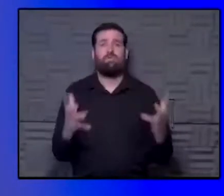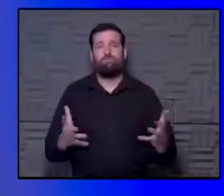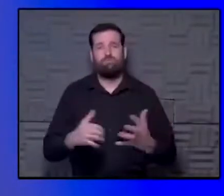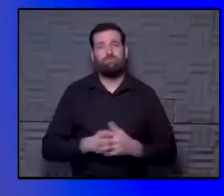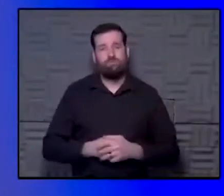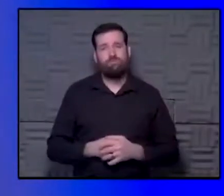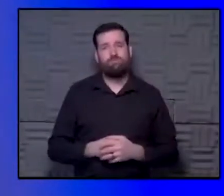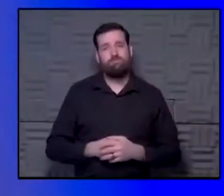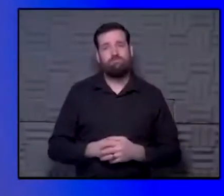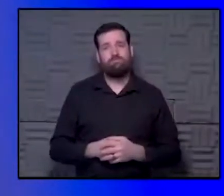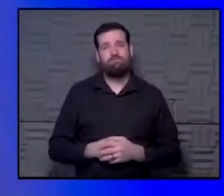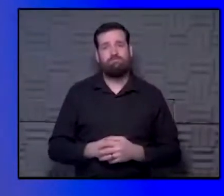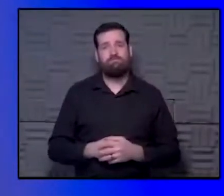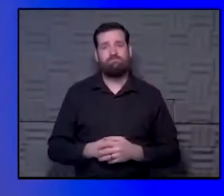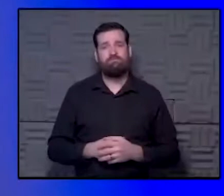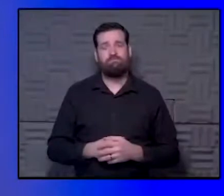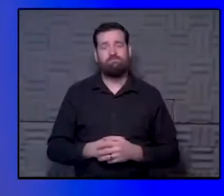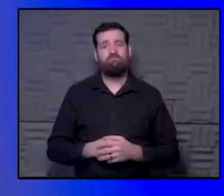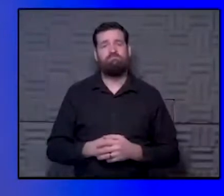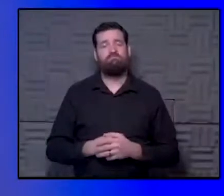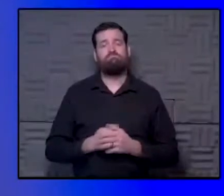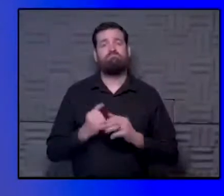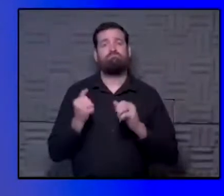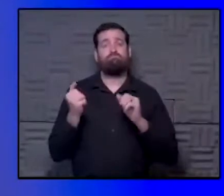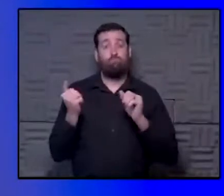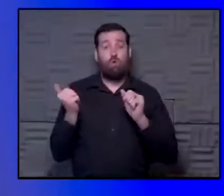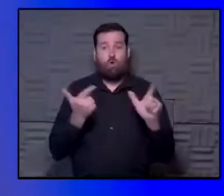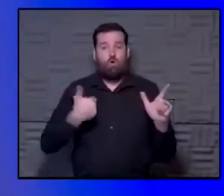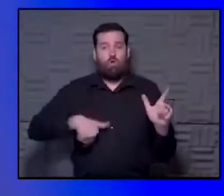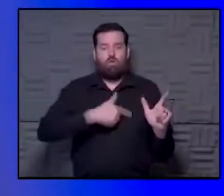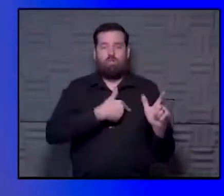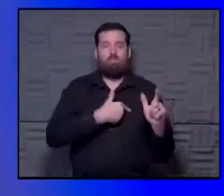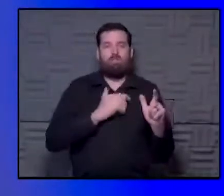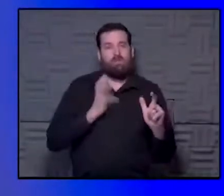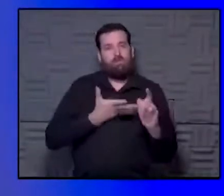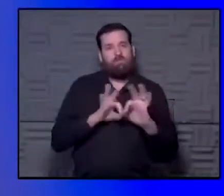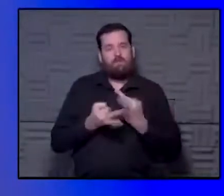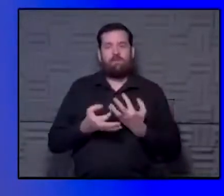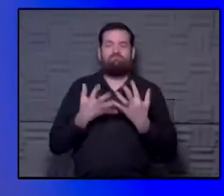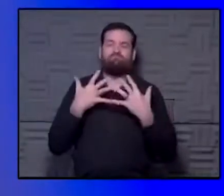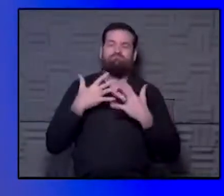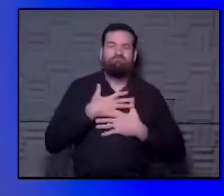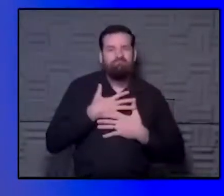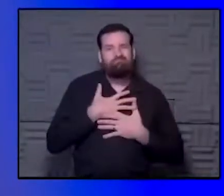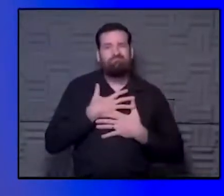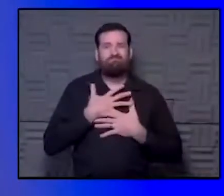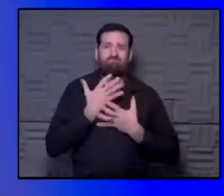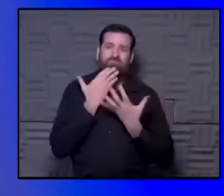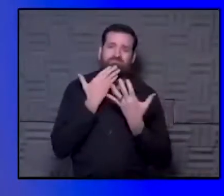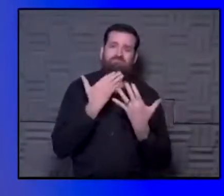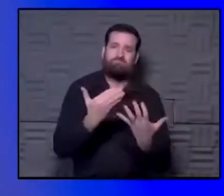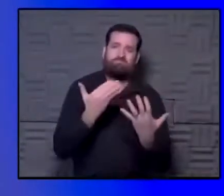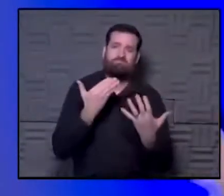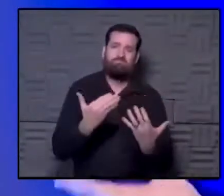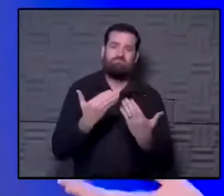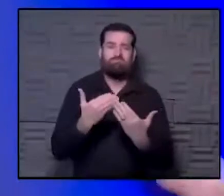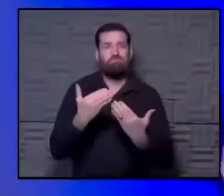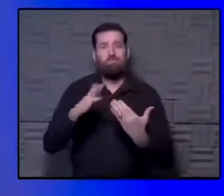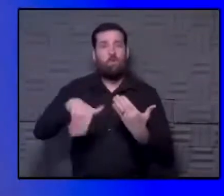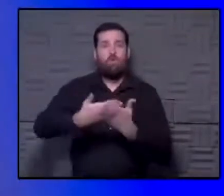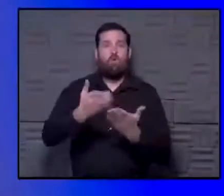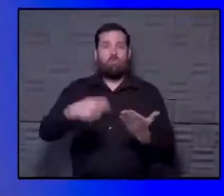And we're all very thankful. Our immediate family is so thankful for all of